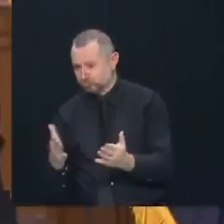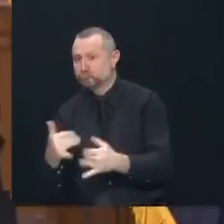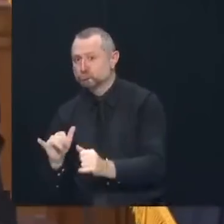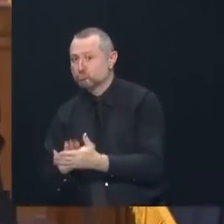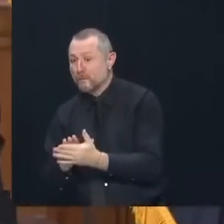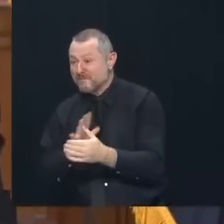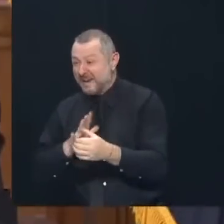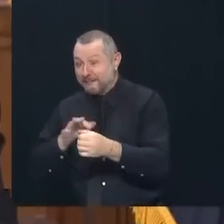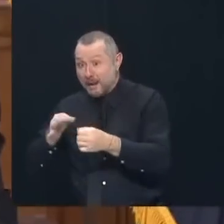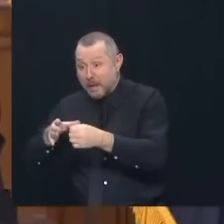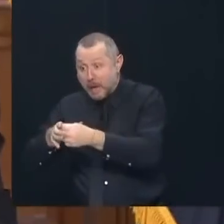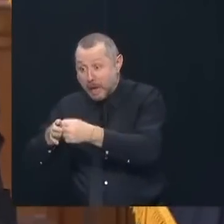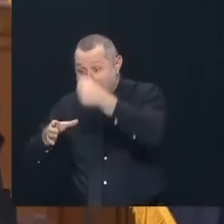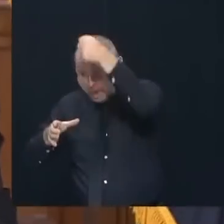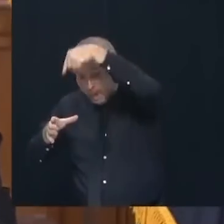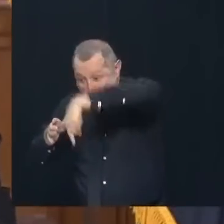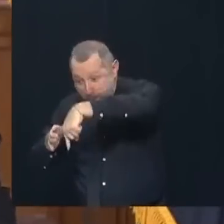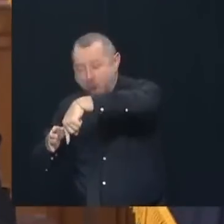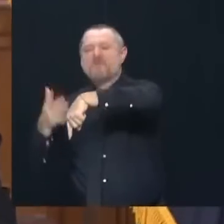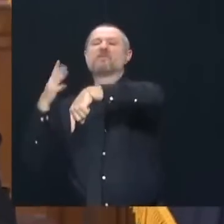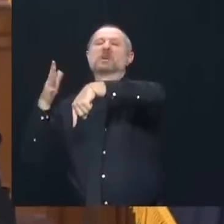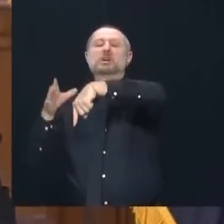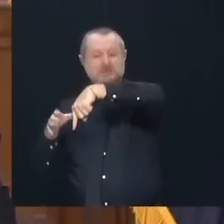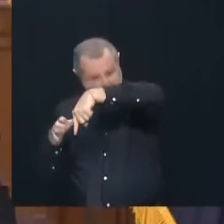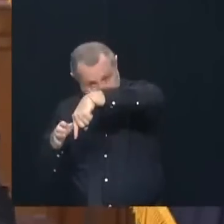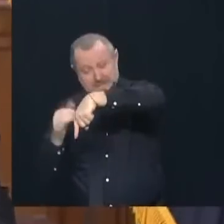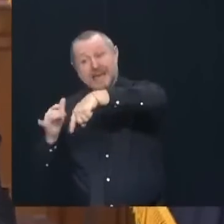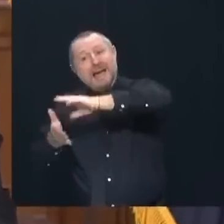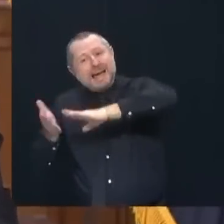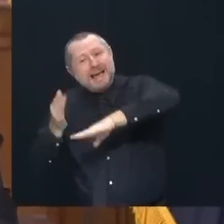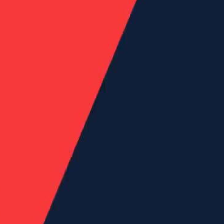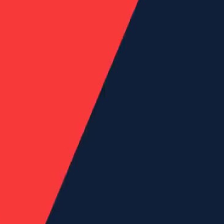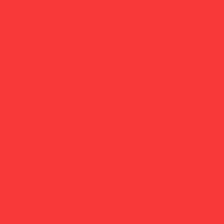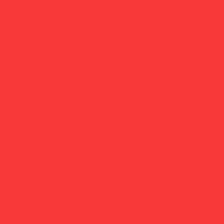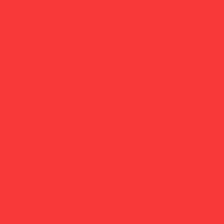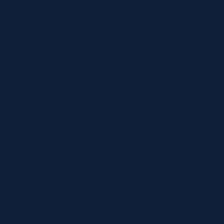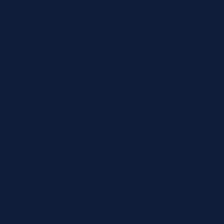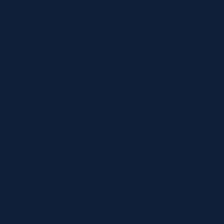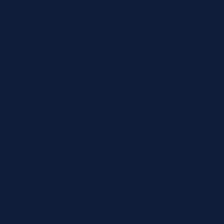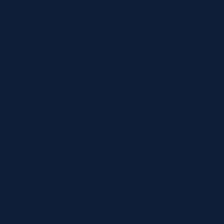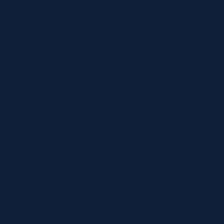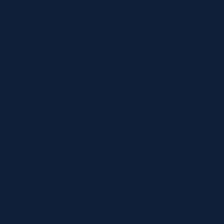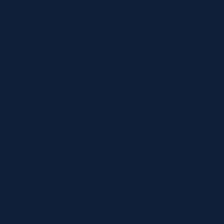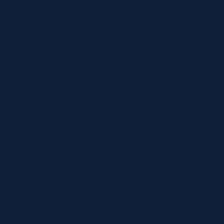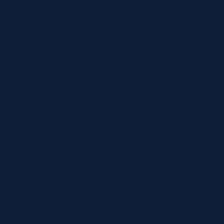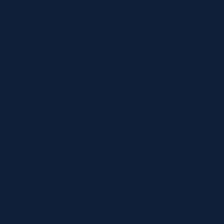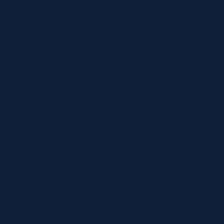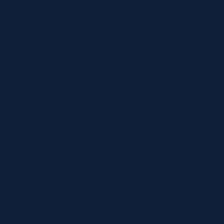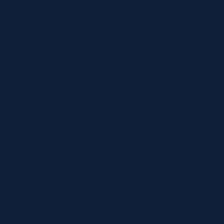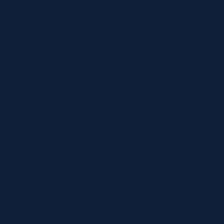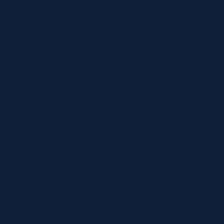zone, but they have to do additional testing.